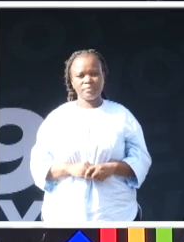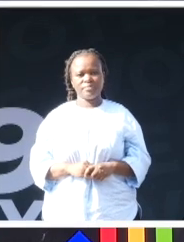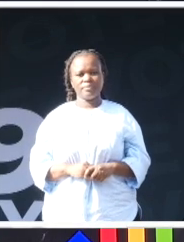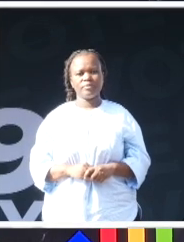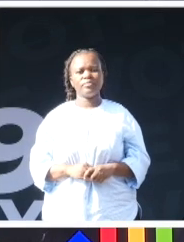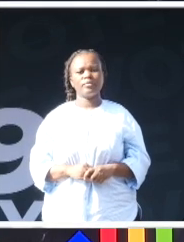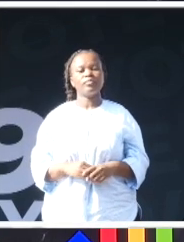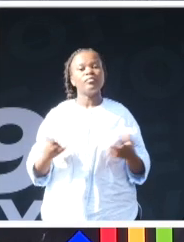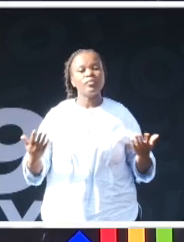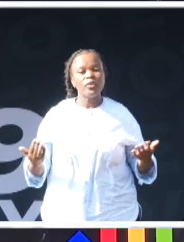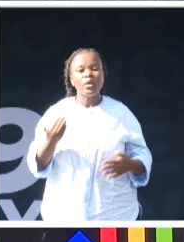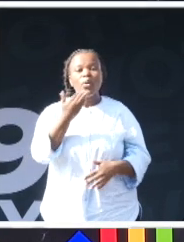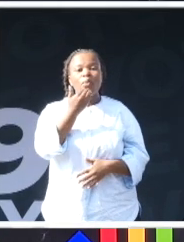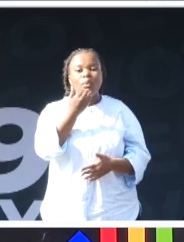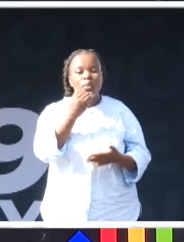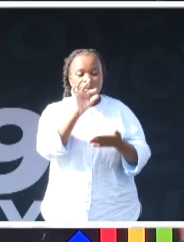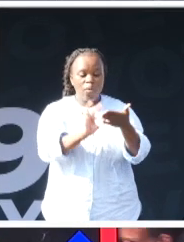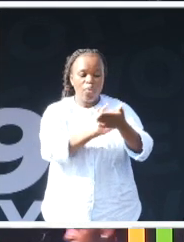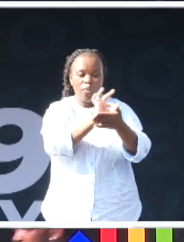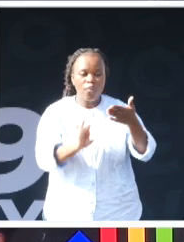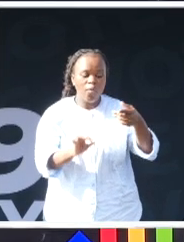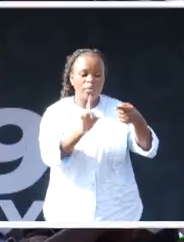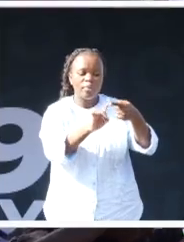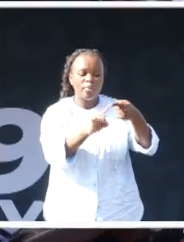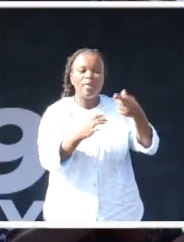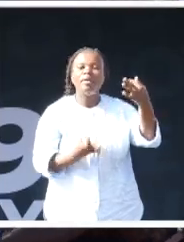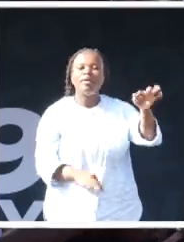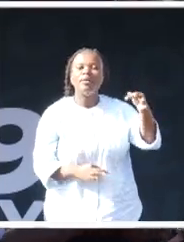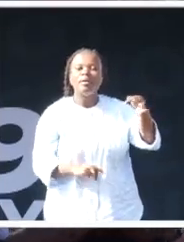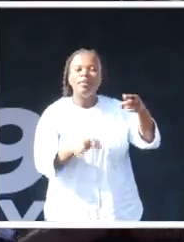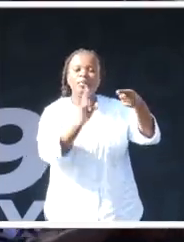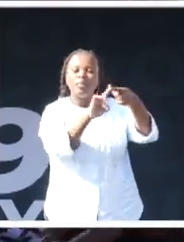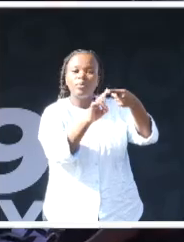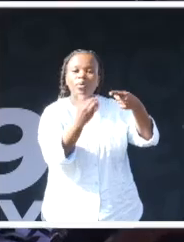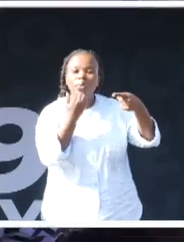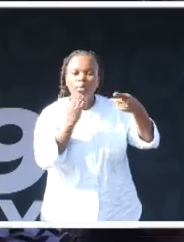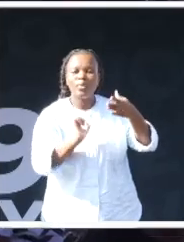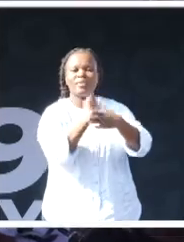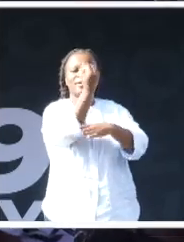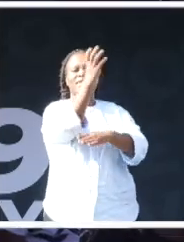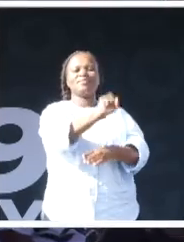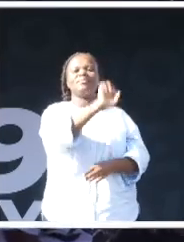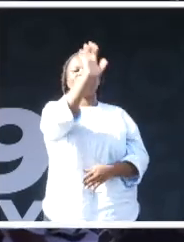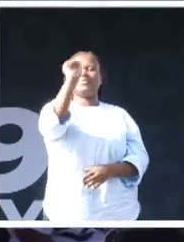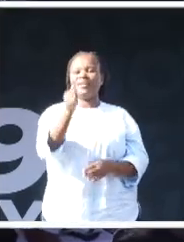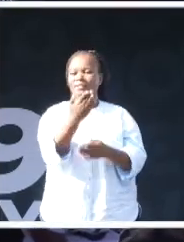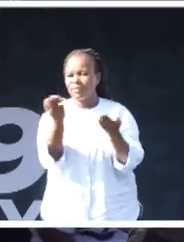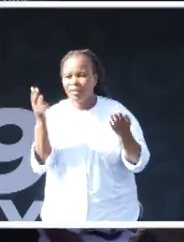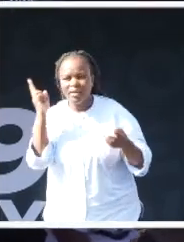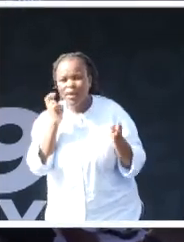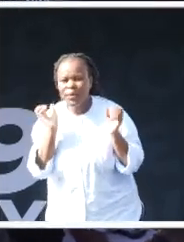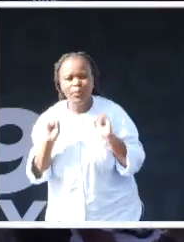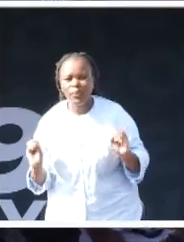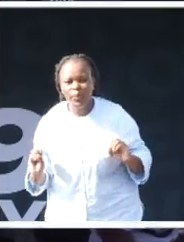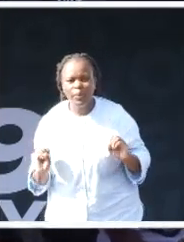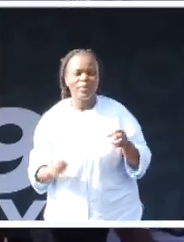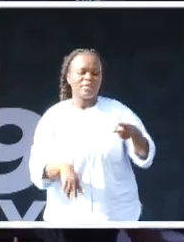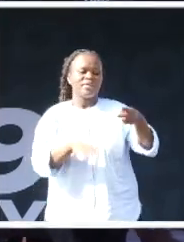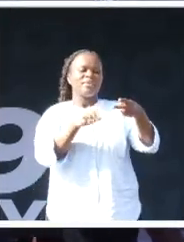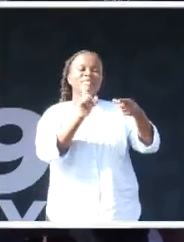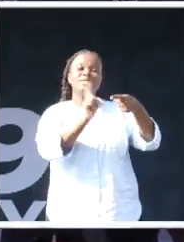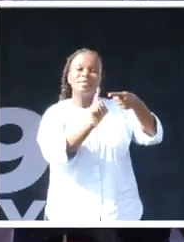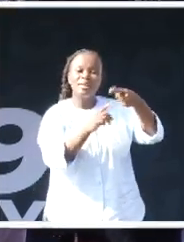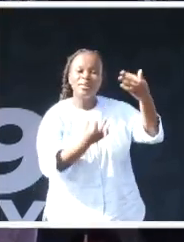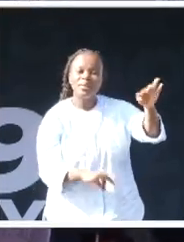Who are we voting for? Ballot paper number 1? I can't hear you. Ballot paper number